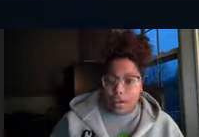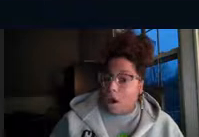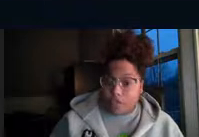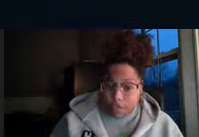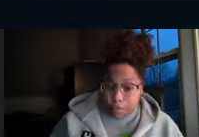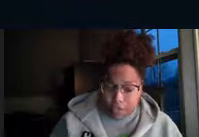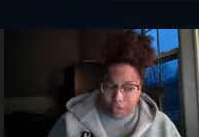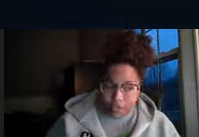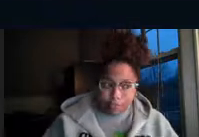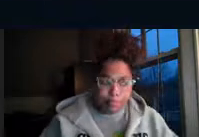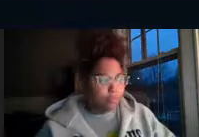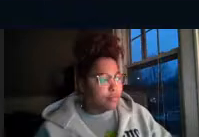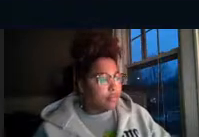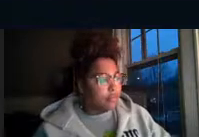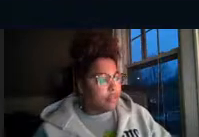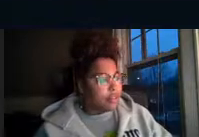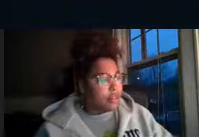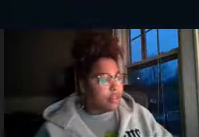eliminate an officer response.